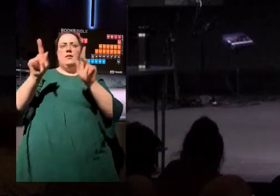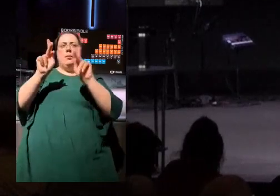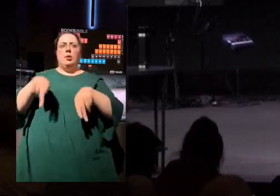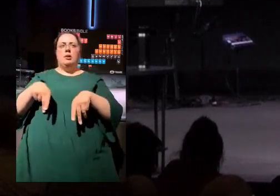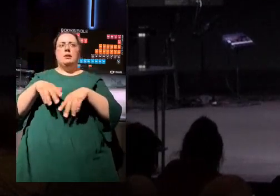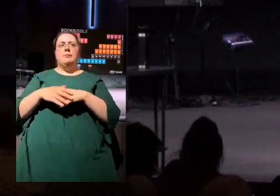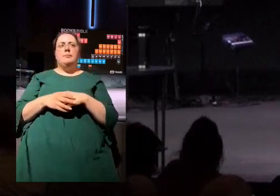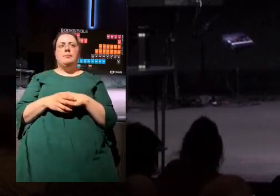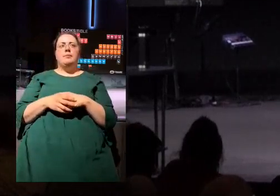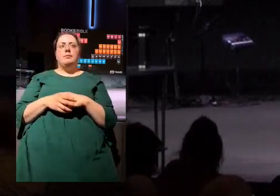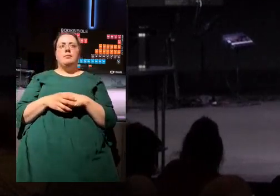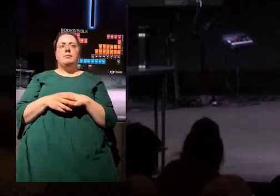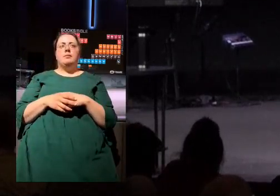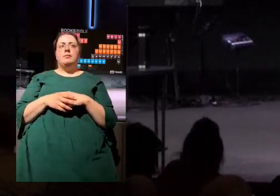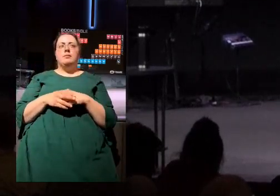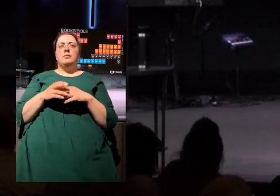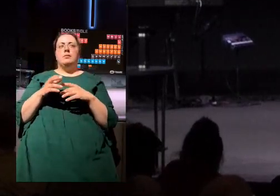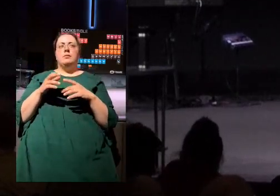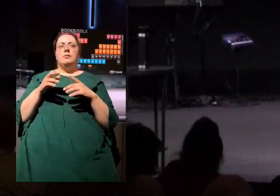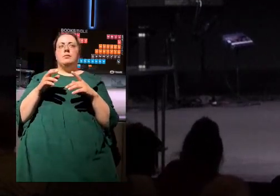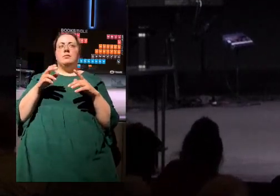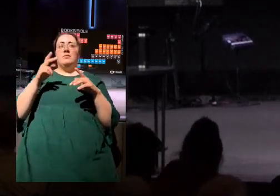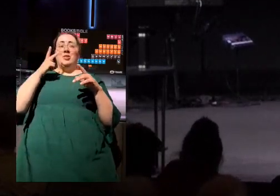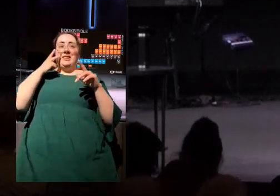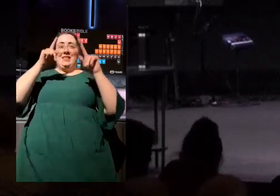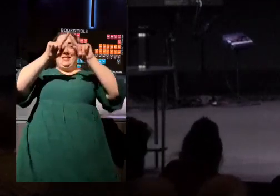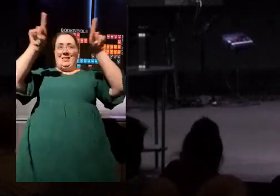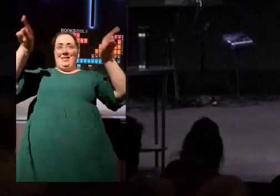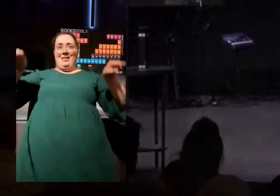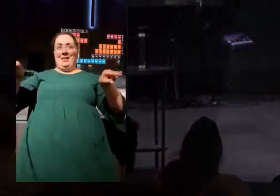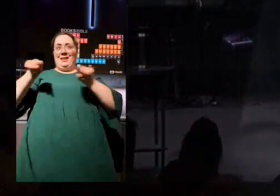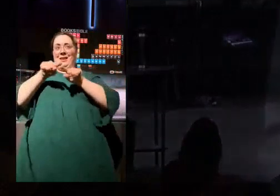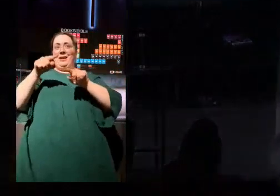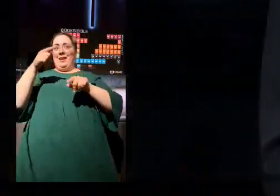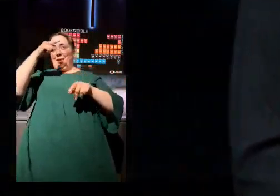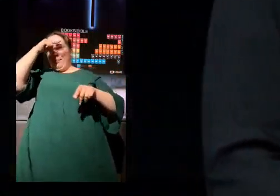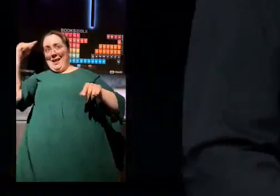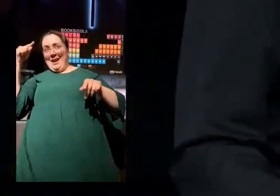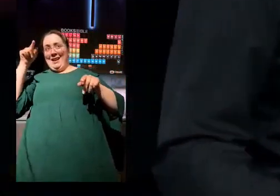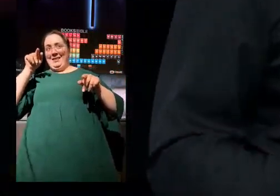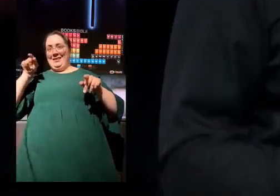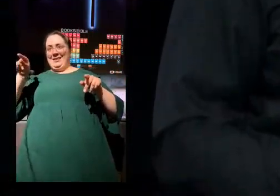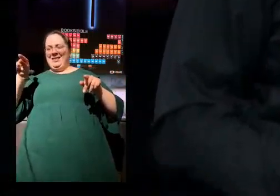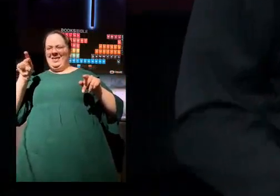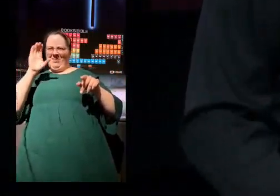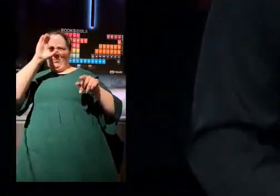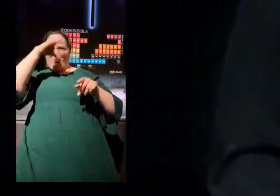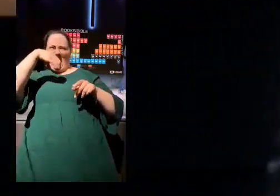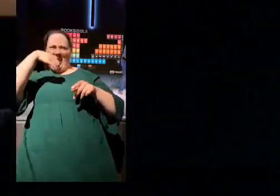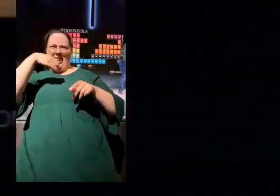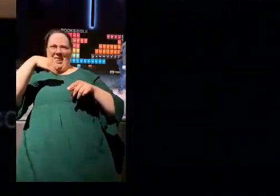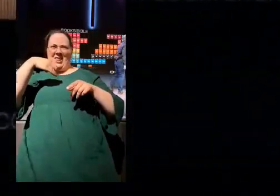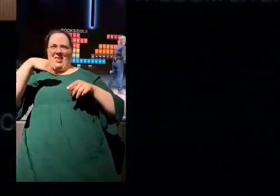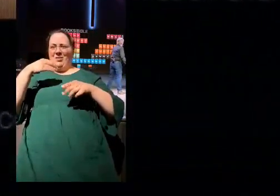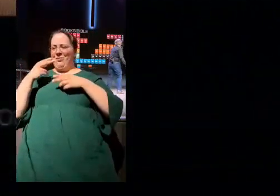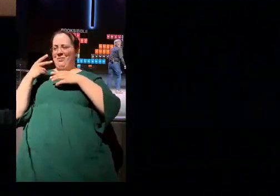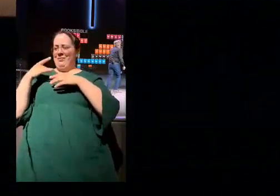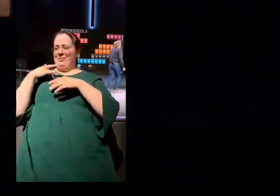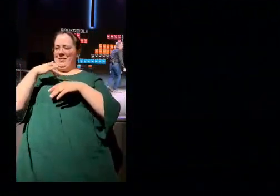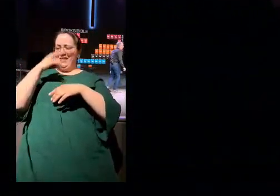the weirdest book in the Bible called Revelation, which is our equivalent of science fiction and fantasy brought together.